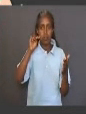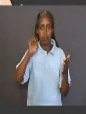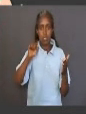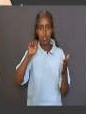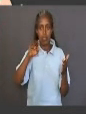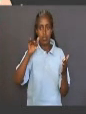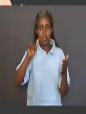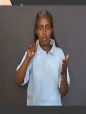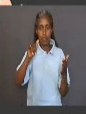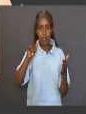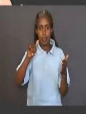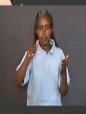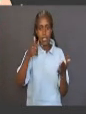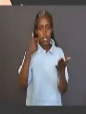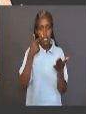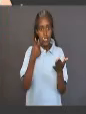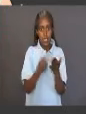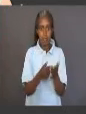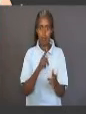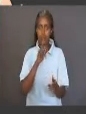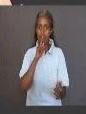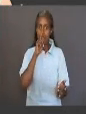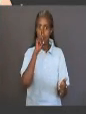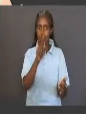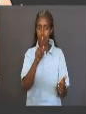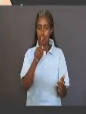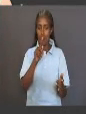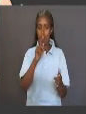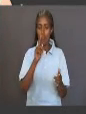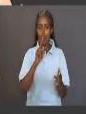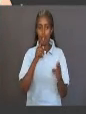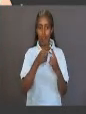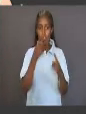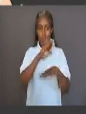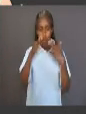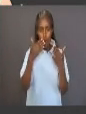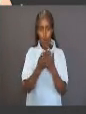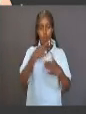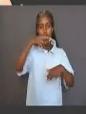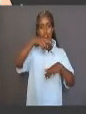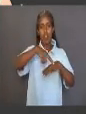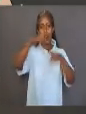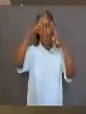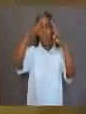sides. This is true for all regular polygons.